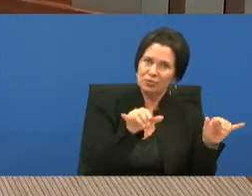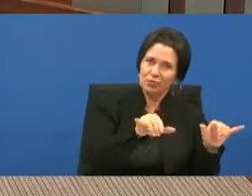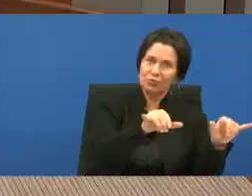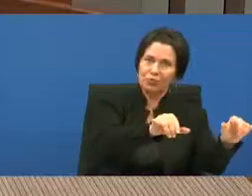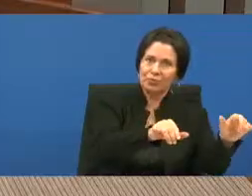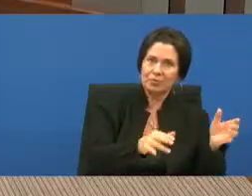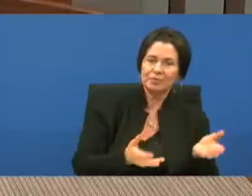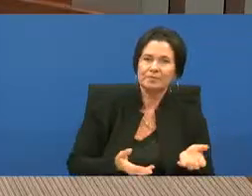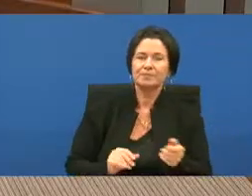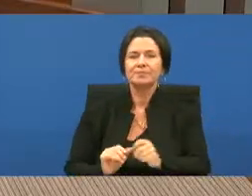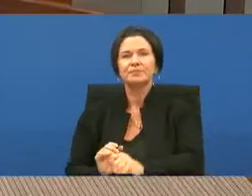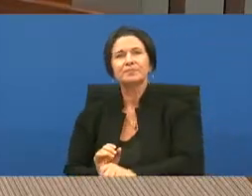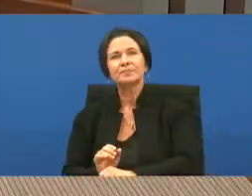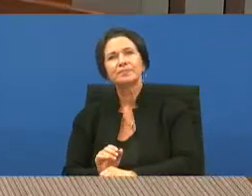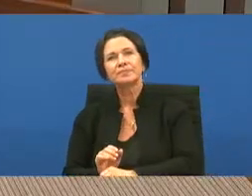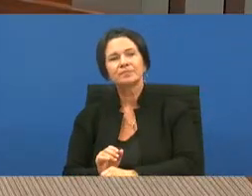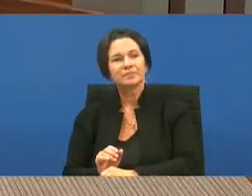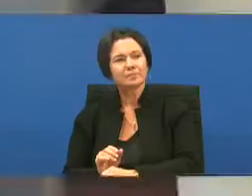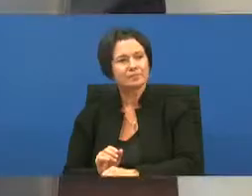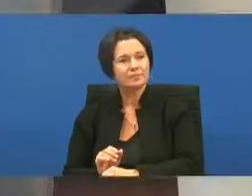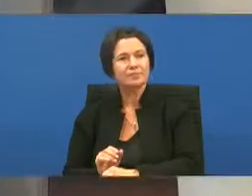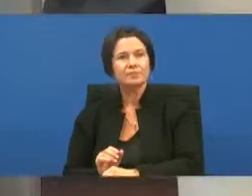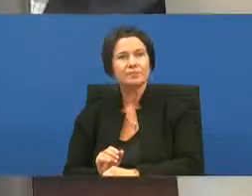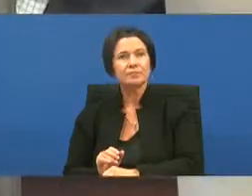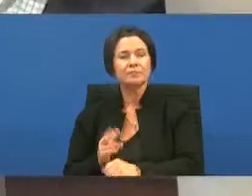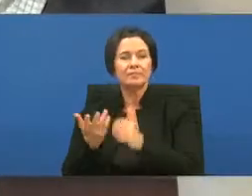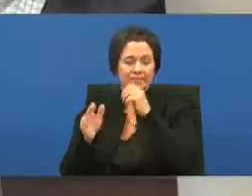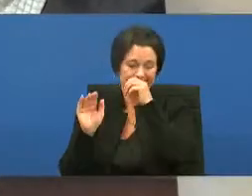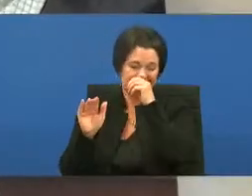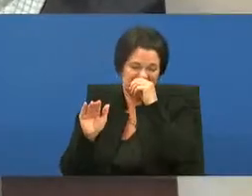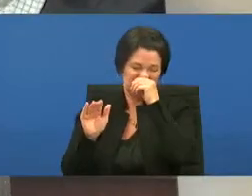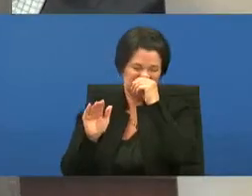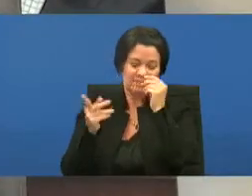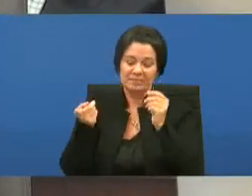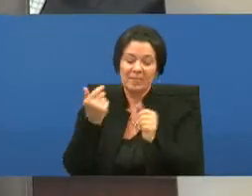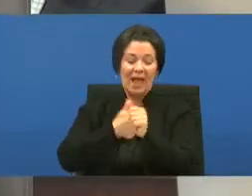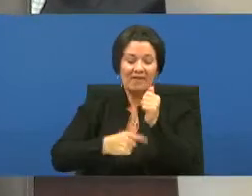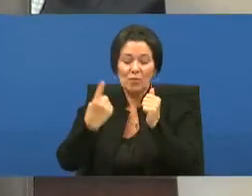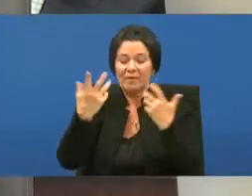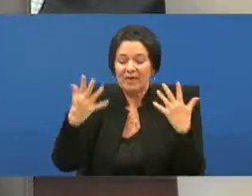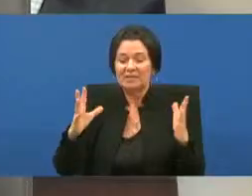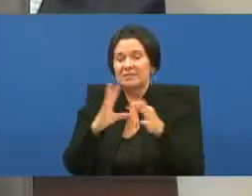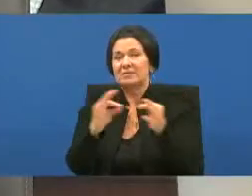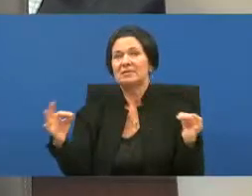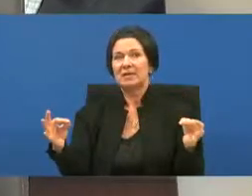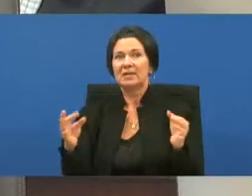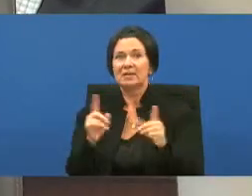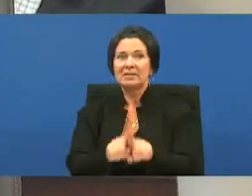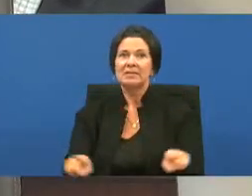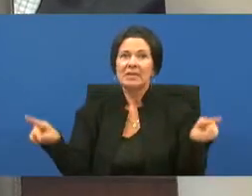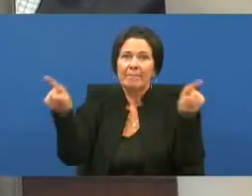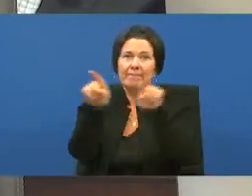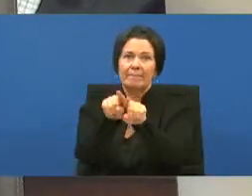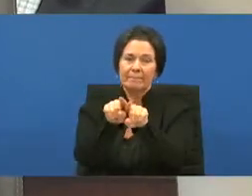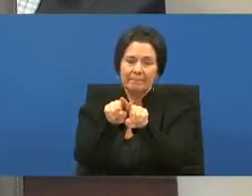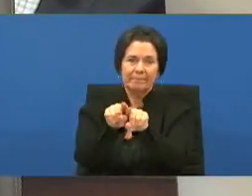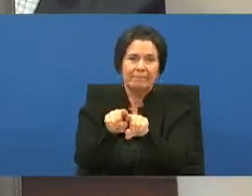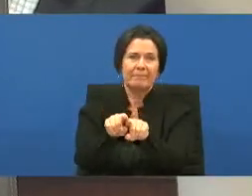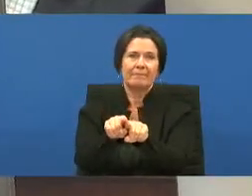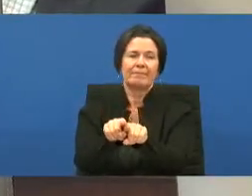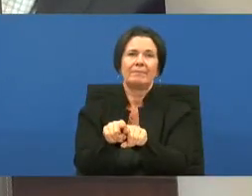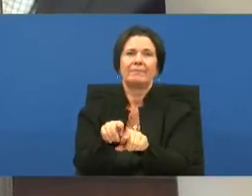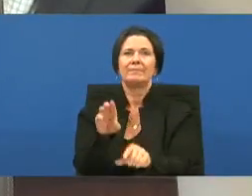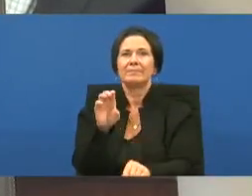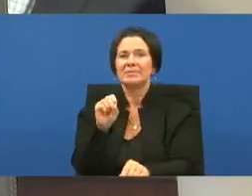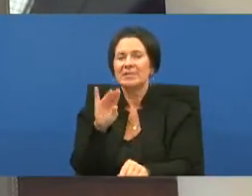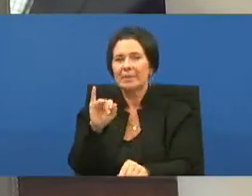you. Yeah, I mean, look, everybody said this. We've talked about this same subject in every single council meeting that